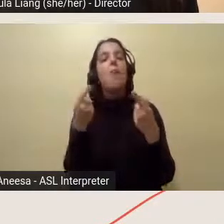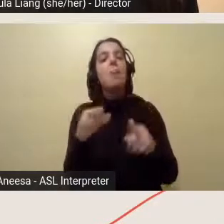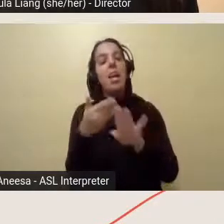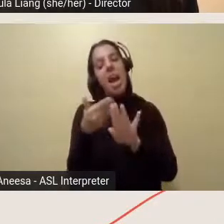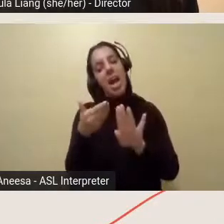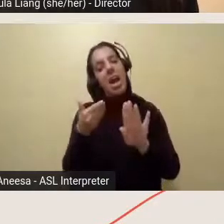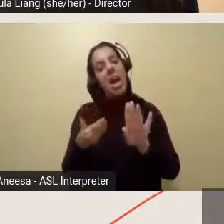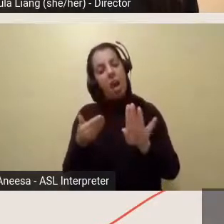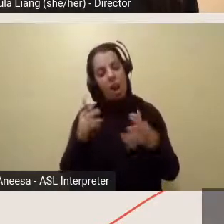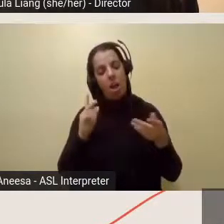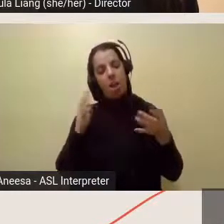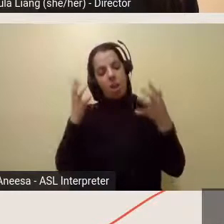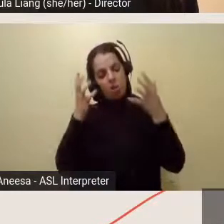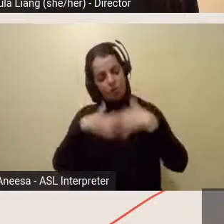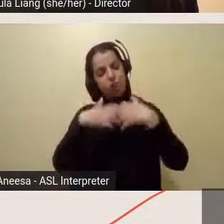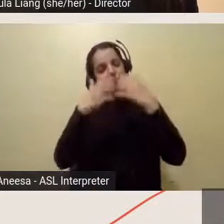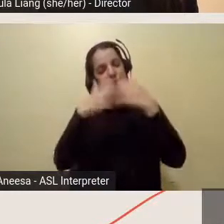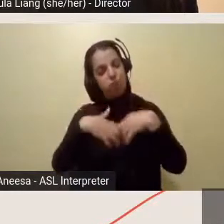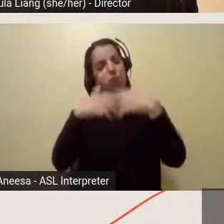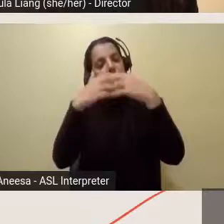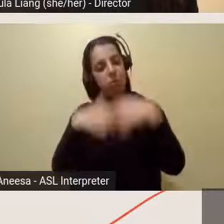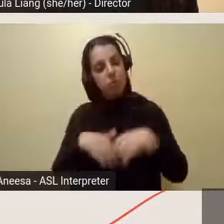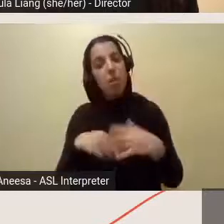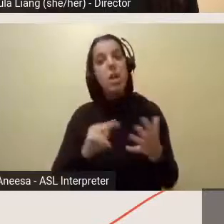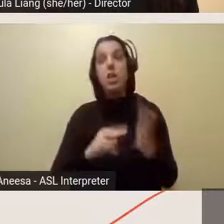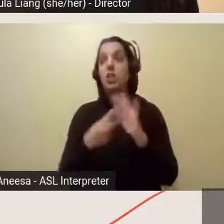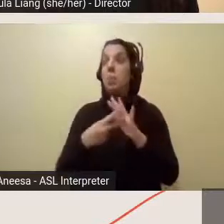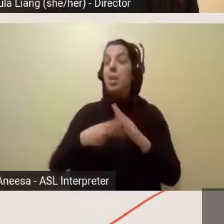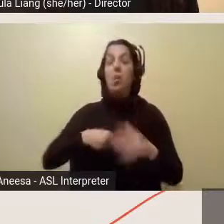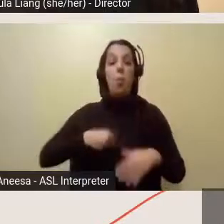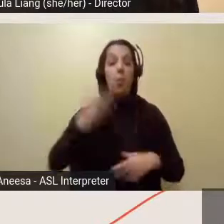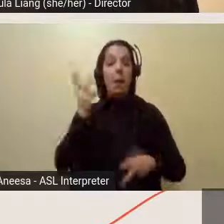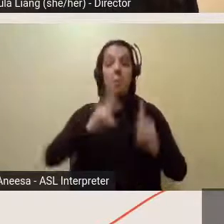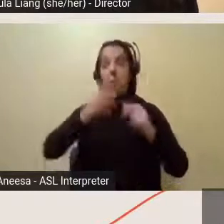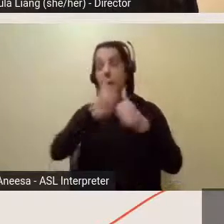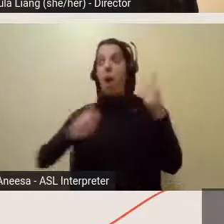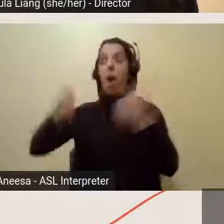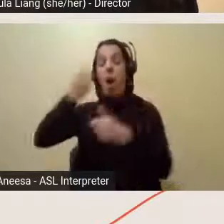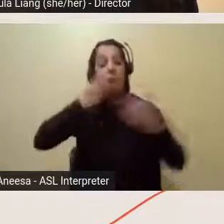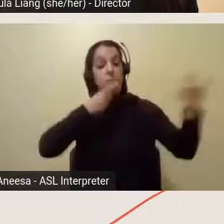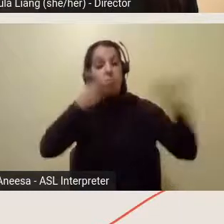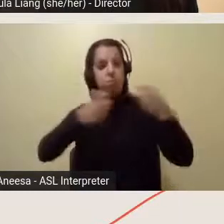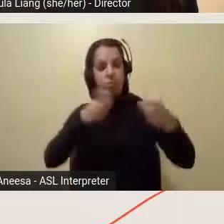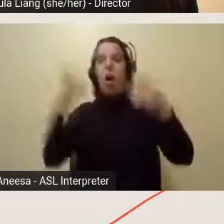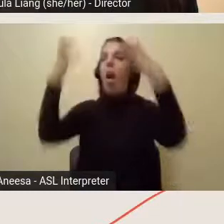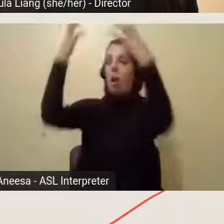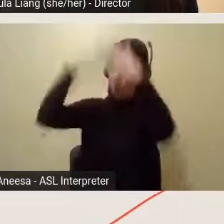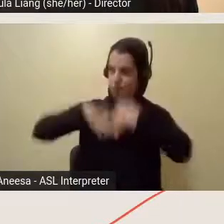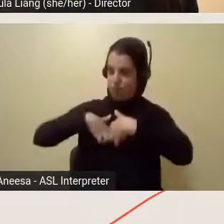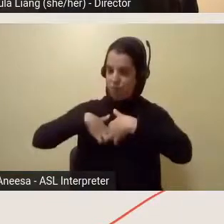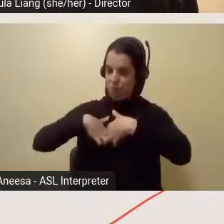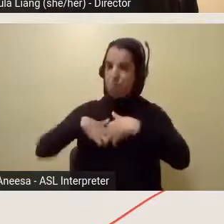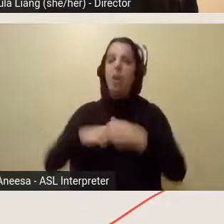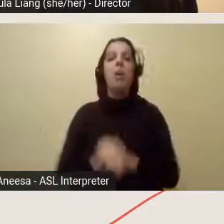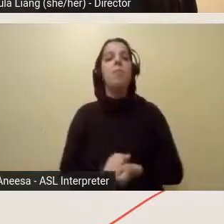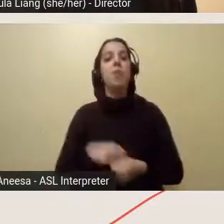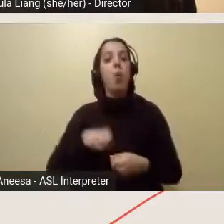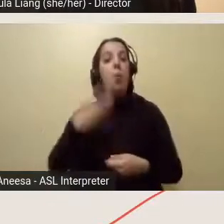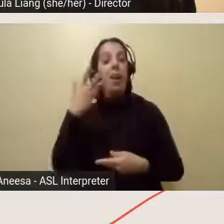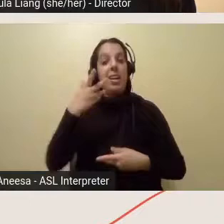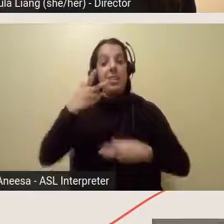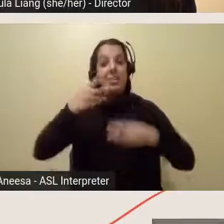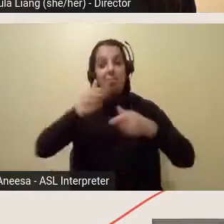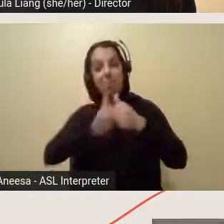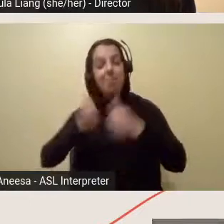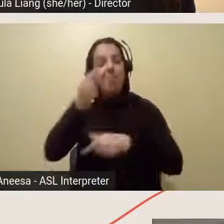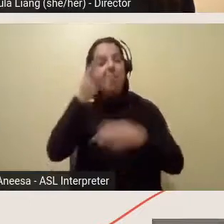harm in the first place. So we would necessarily be dismantling the white supremacy that was at play largely in all areas of